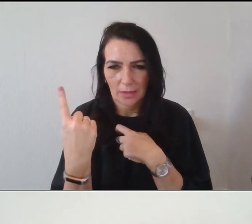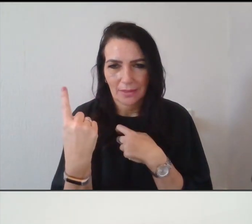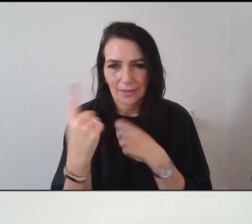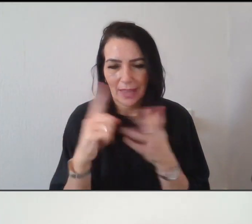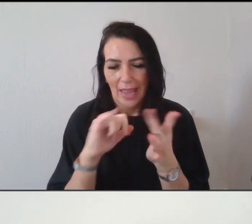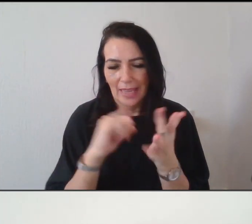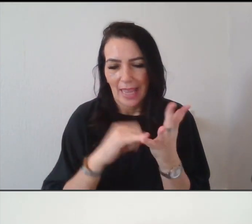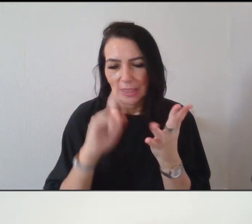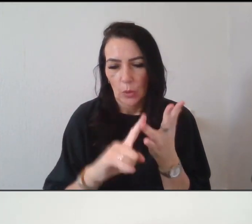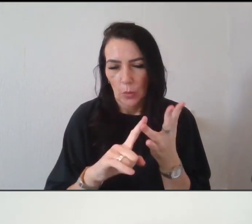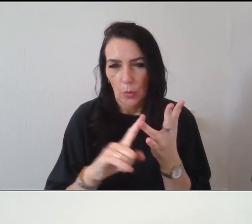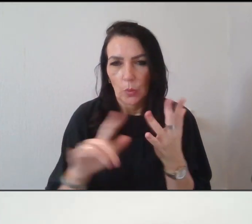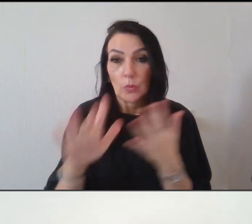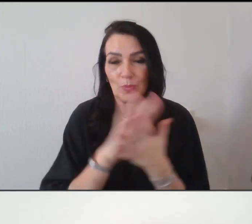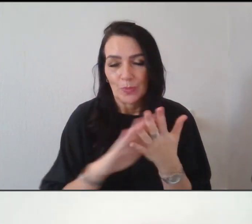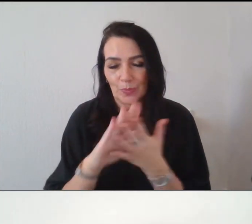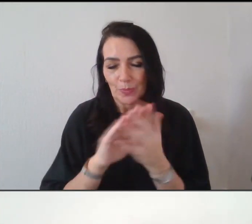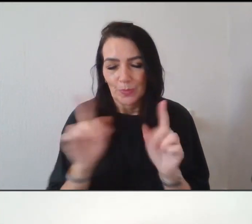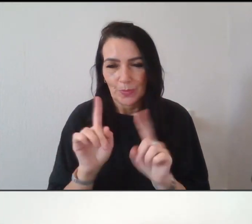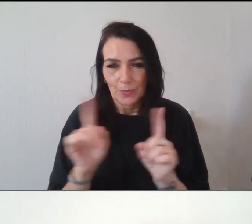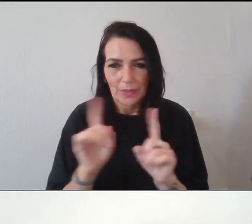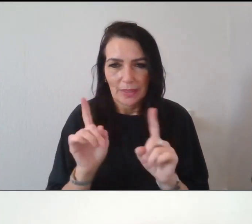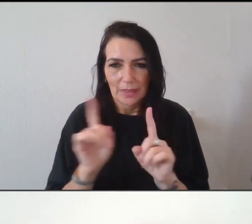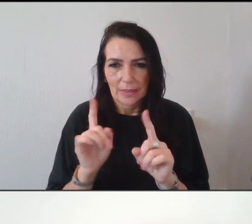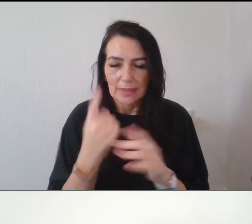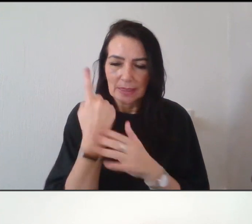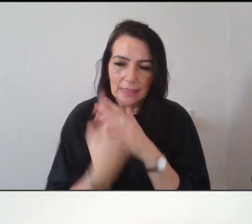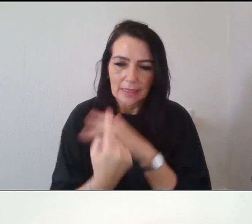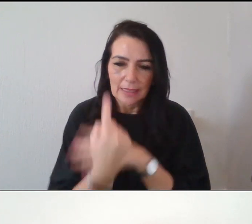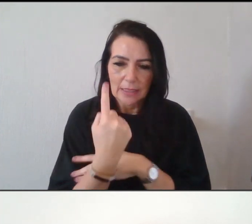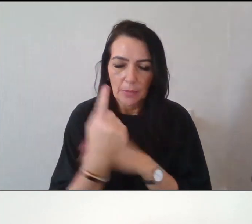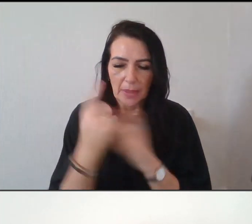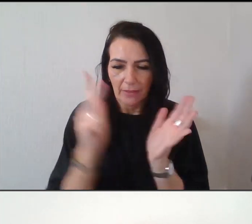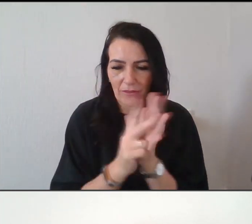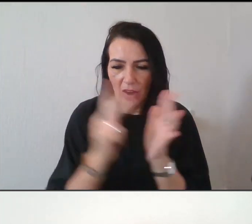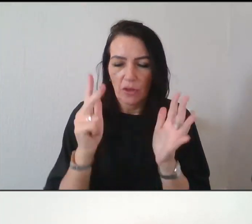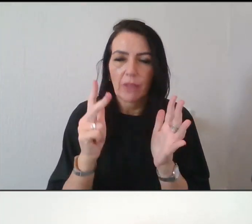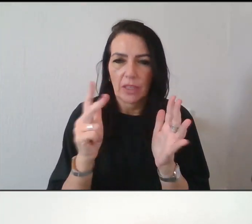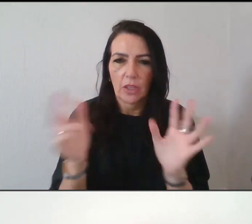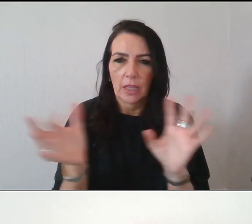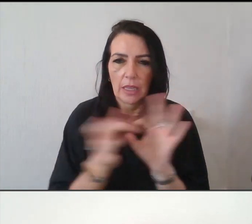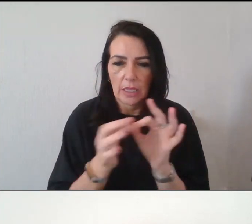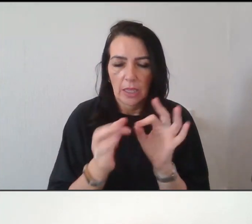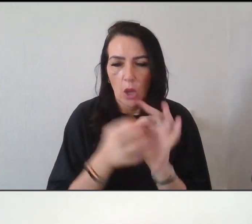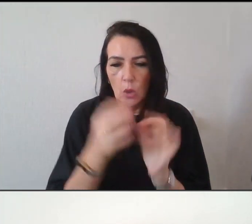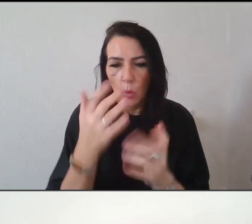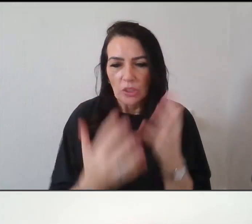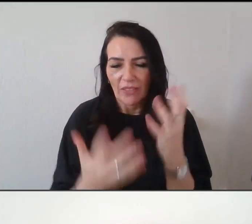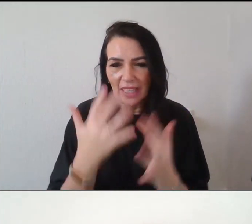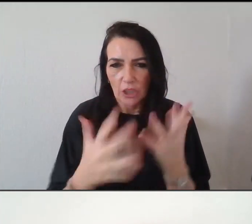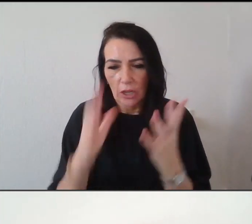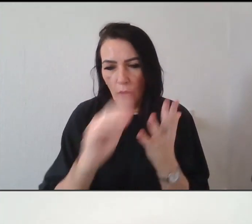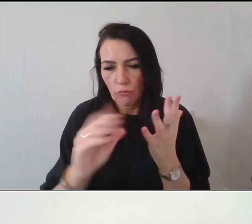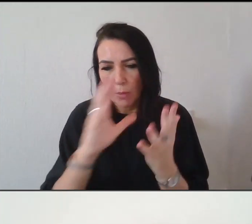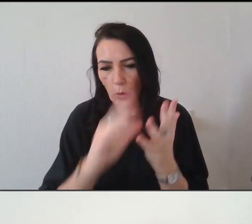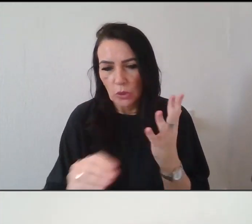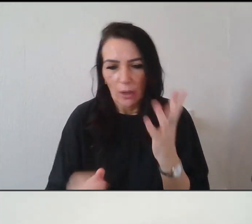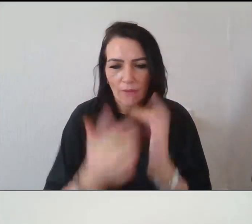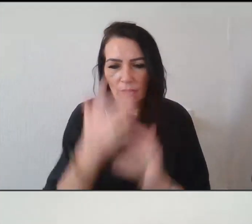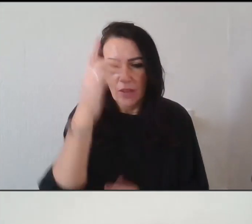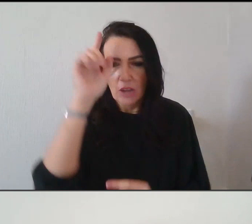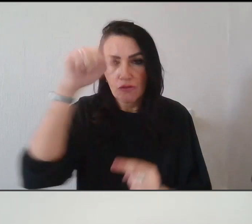In other words, it provides independent verification on quantification and reporting of your greenhouse gas